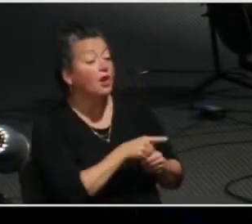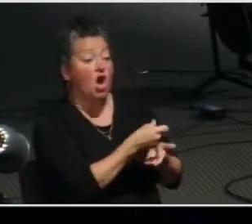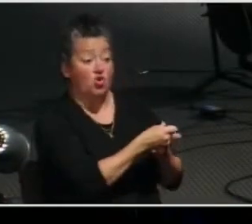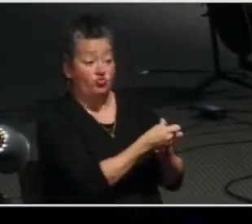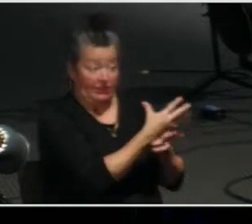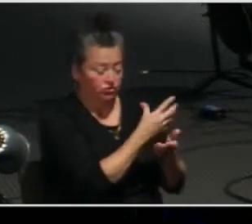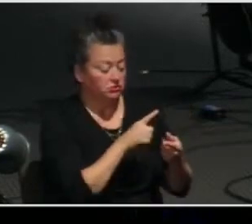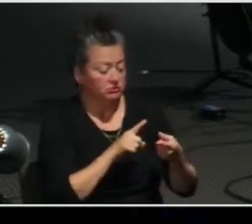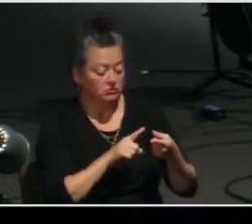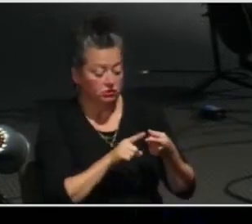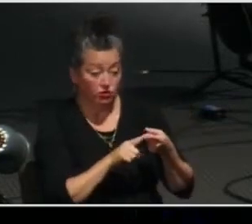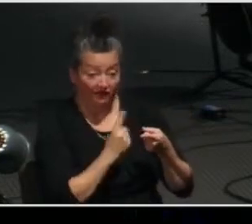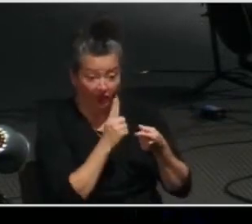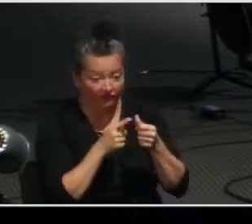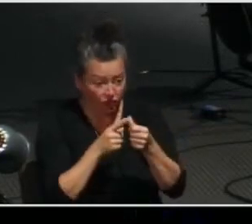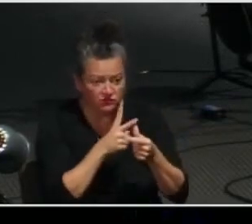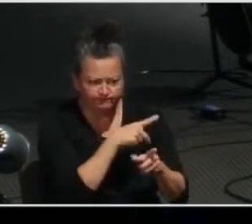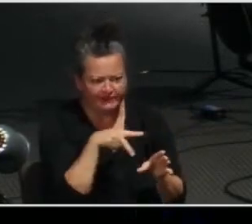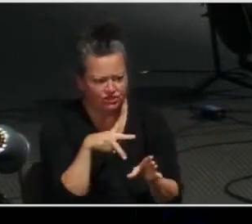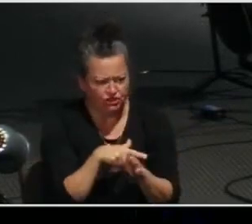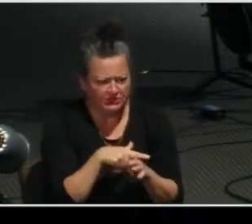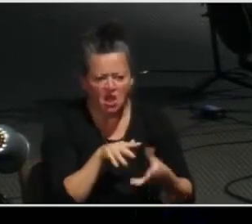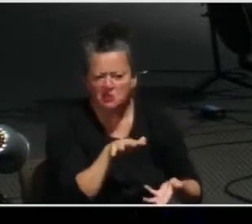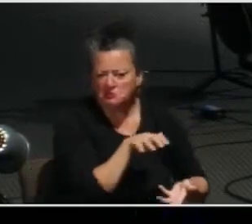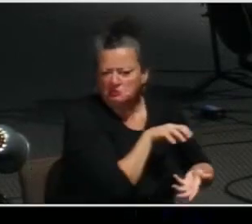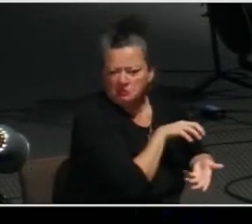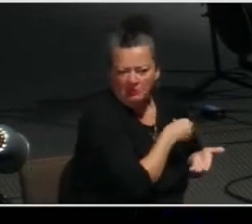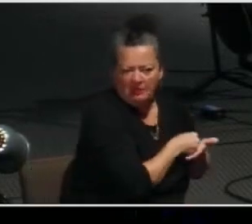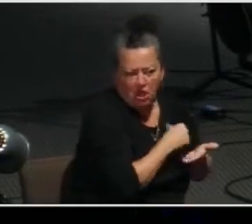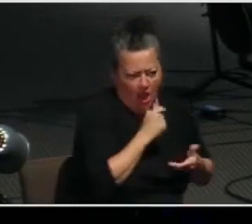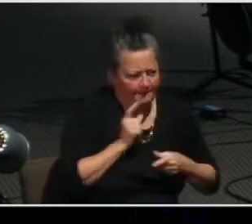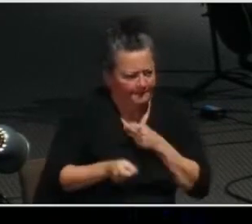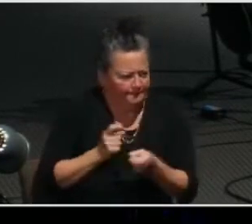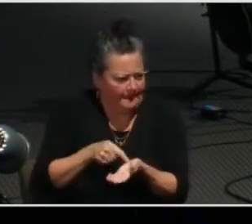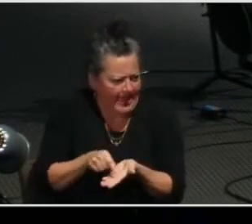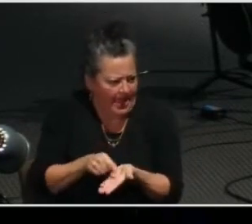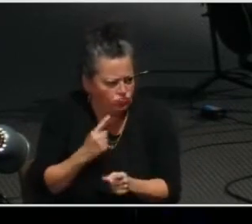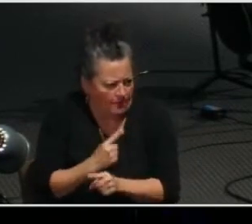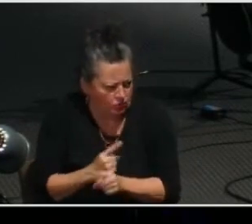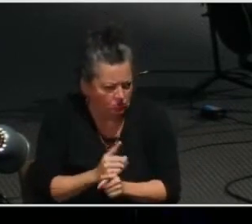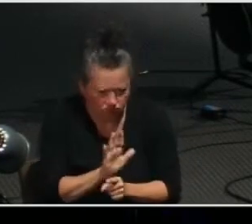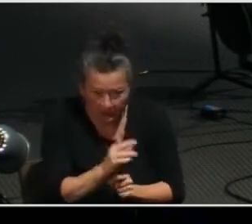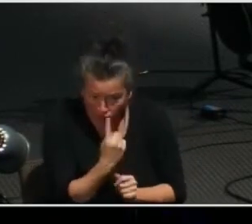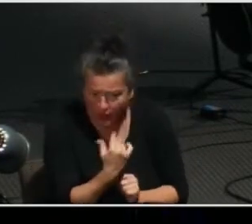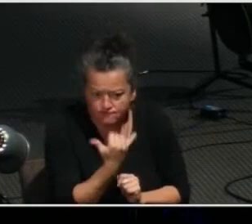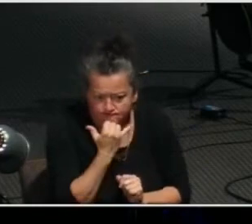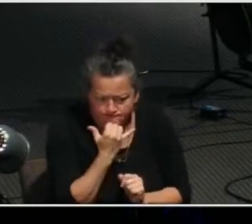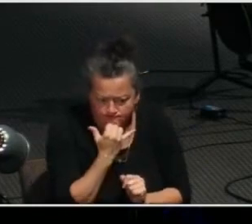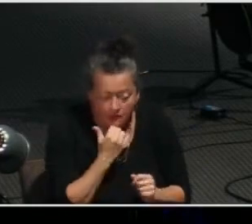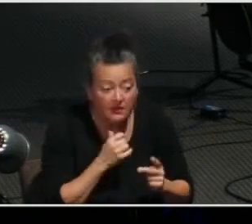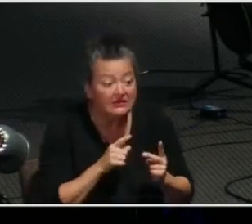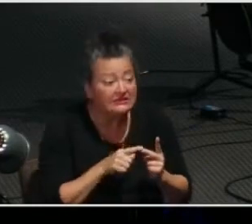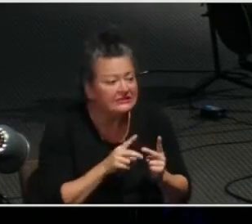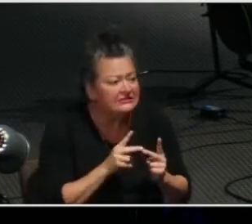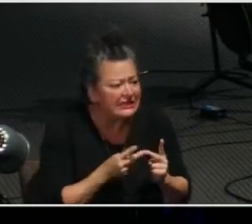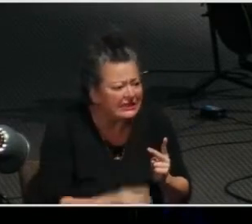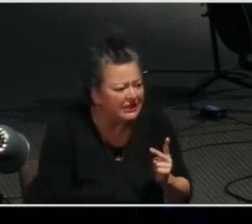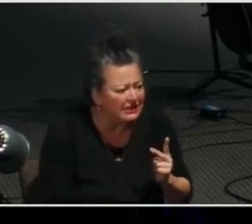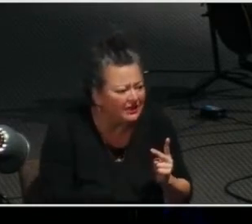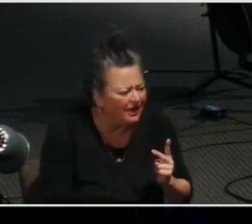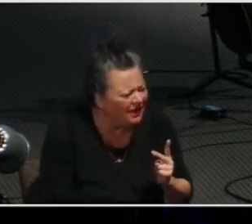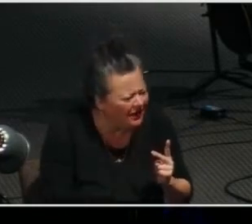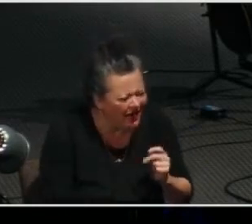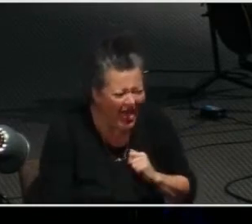The second charge James brings against them is they use excess wealth